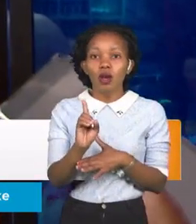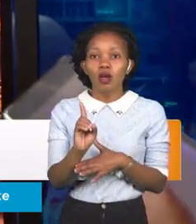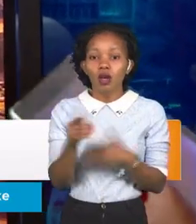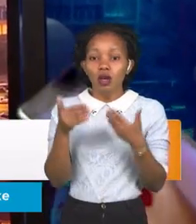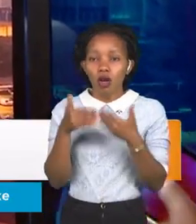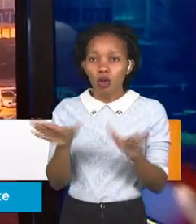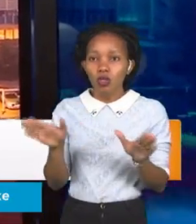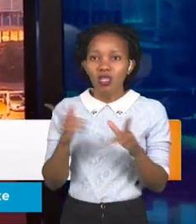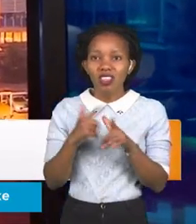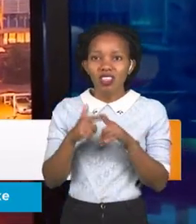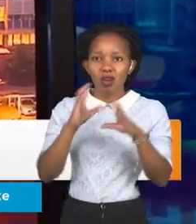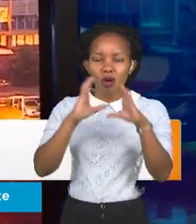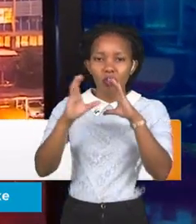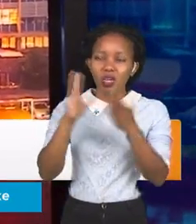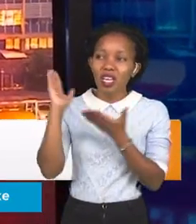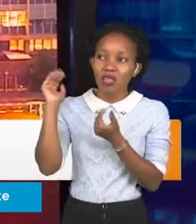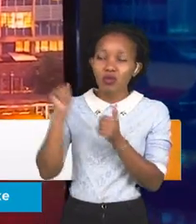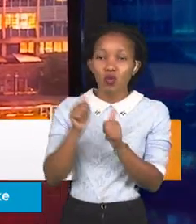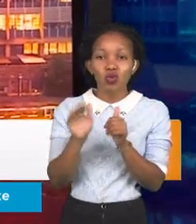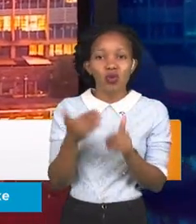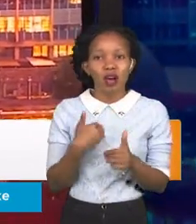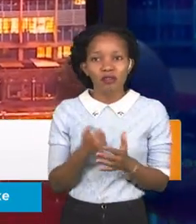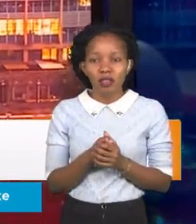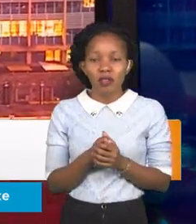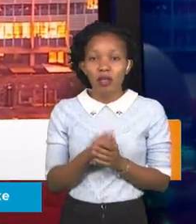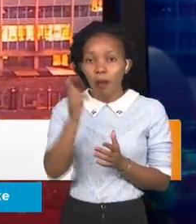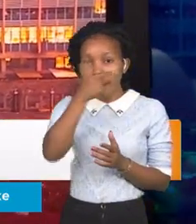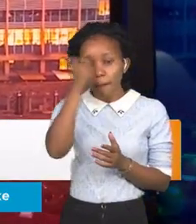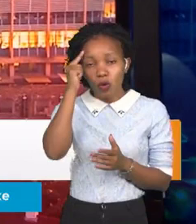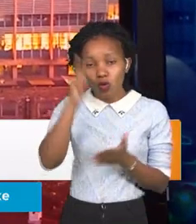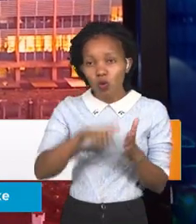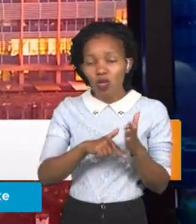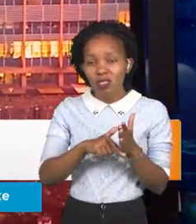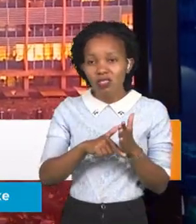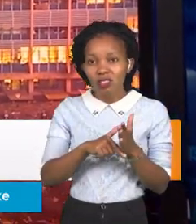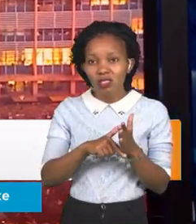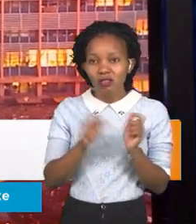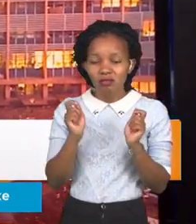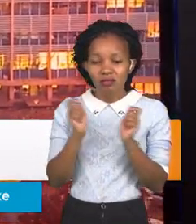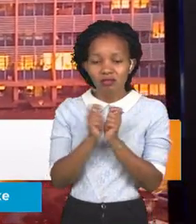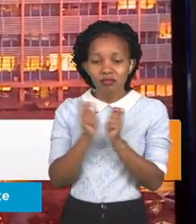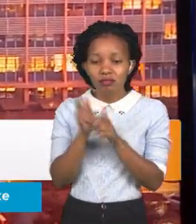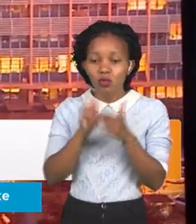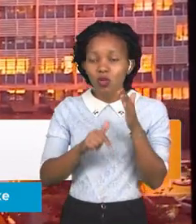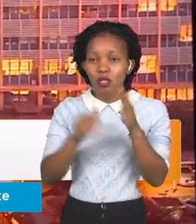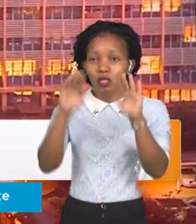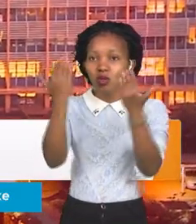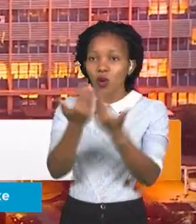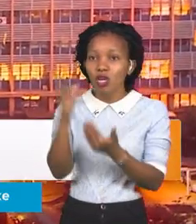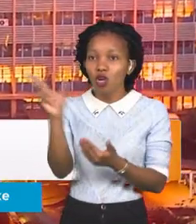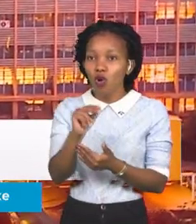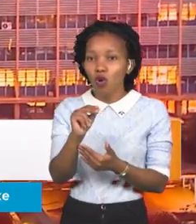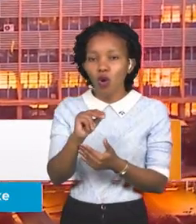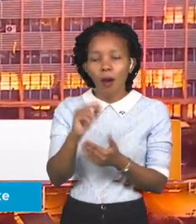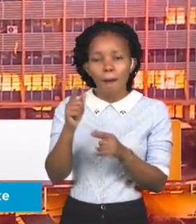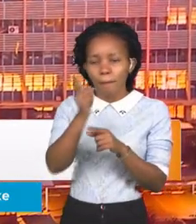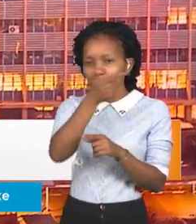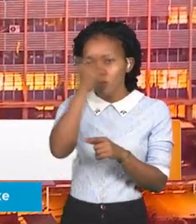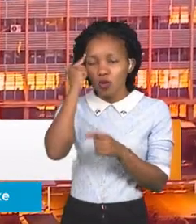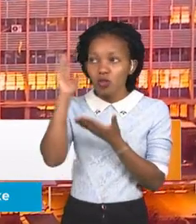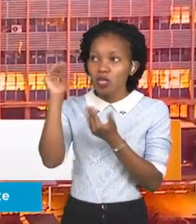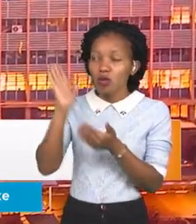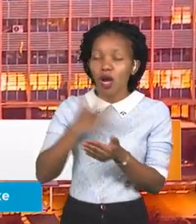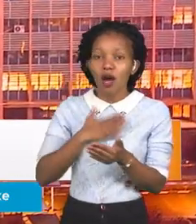is communicating the expectations you have. Okay. Because what hurts us is not the world. What hurts us the most are our expectations.